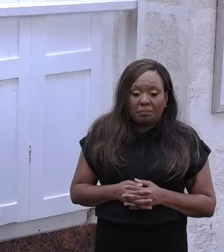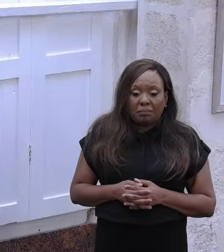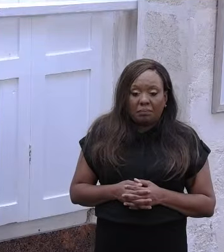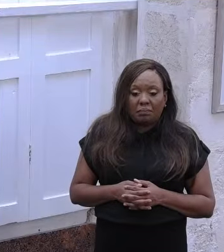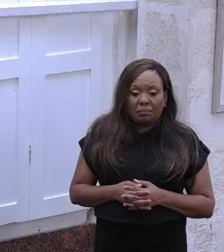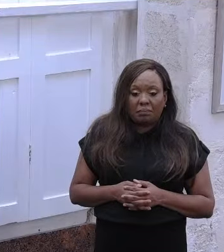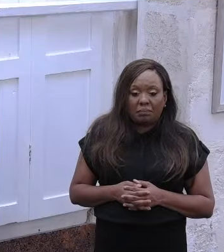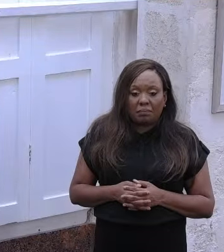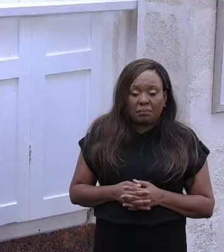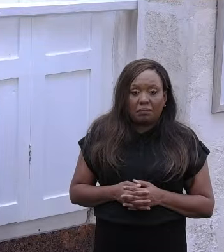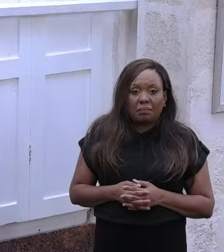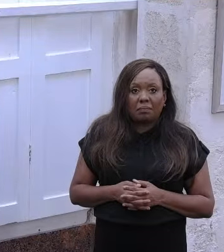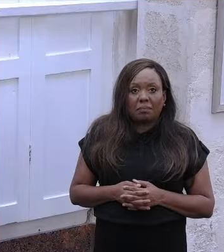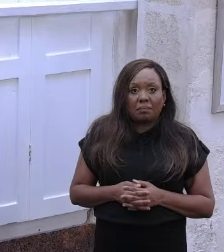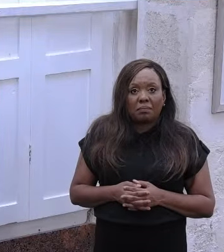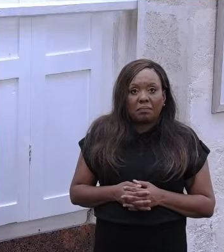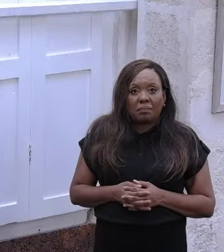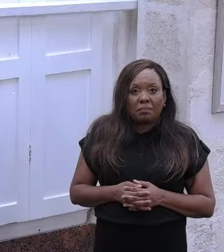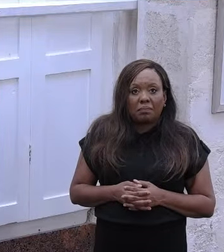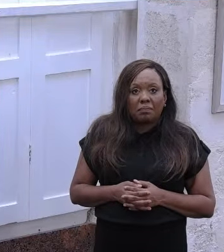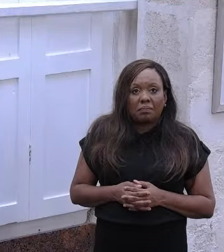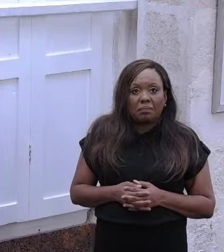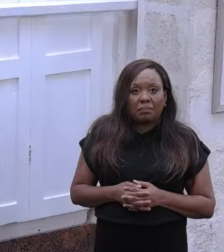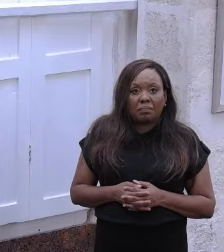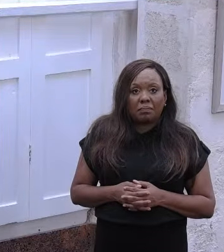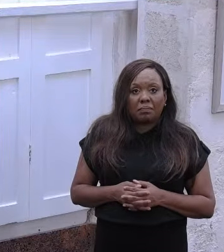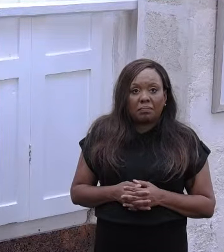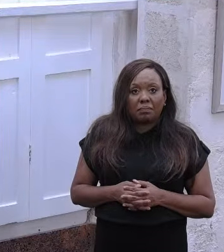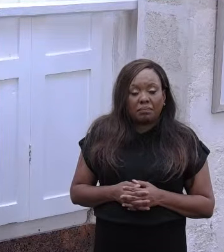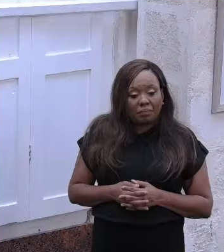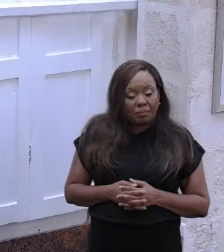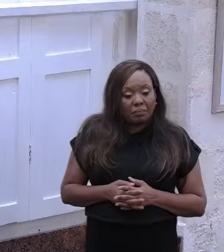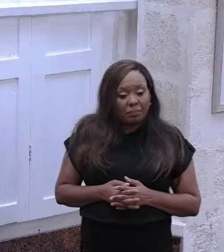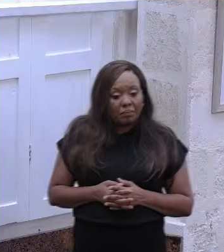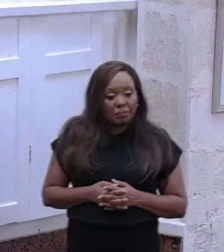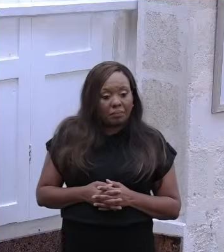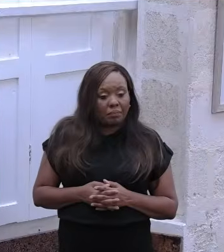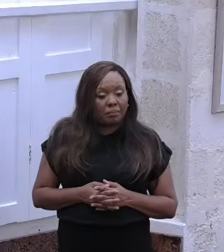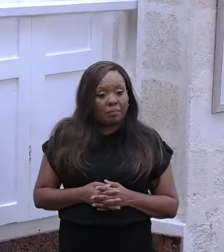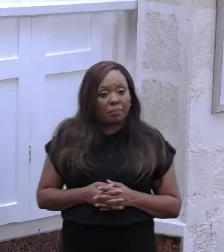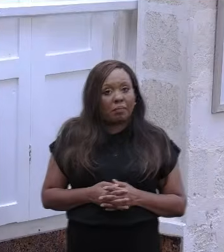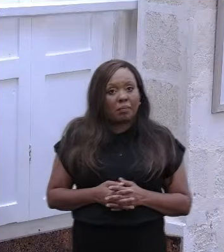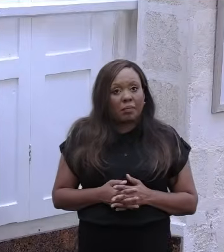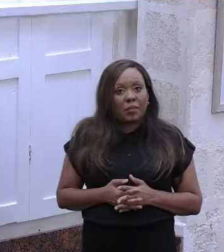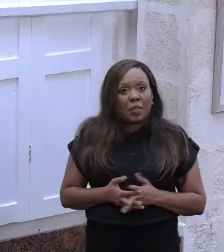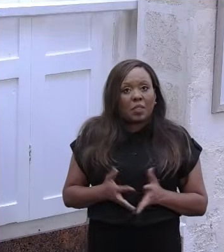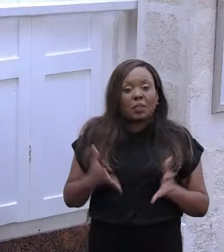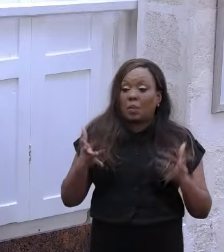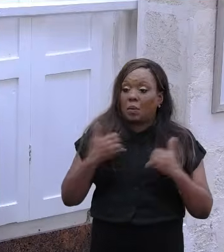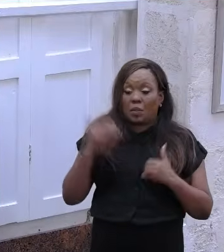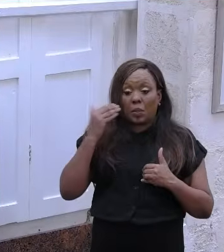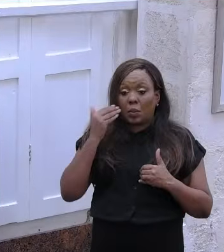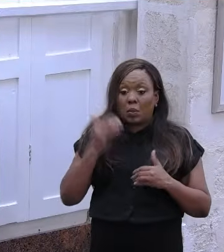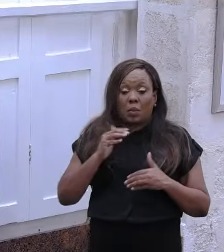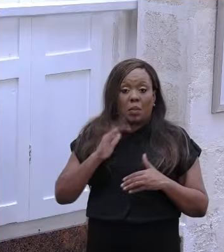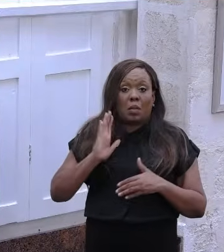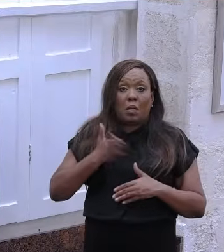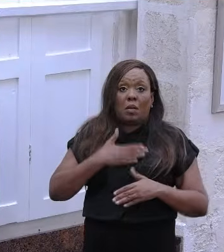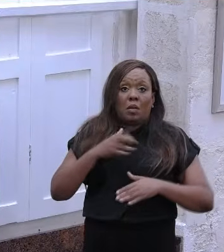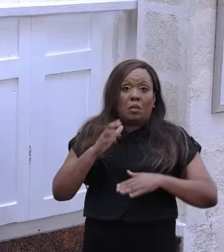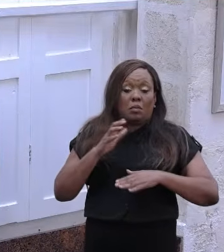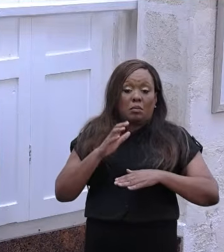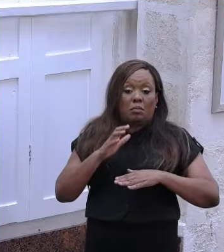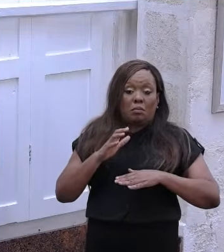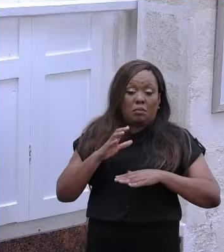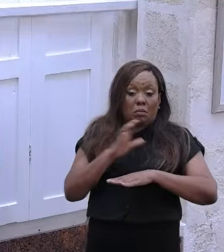proposed here for the harmonization with the regional and international obligations. It is clear